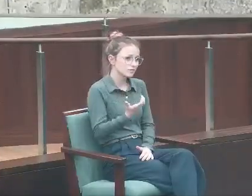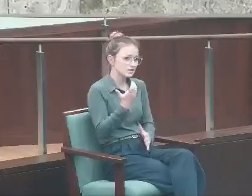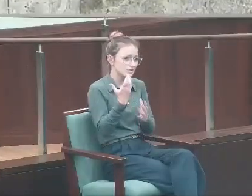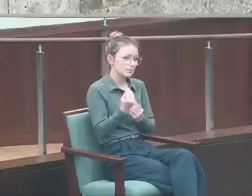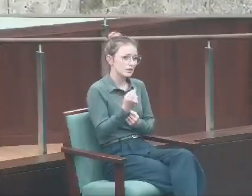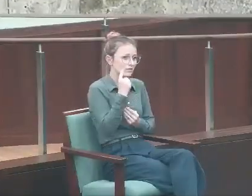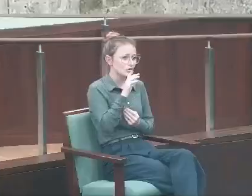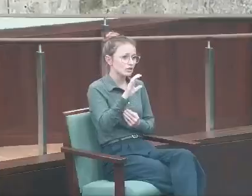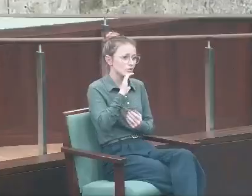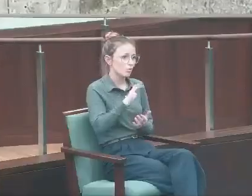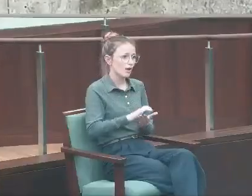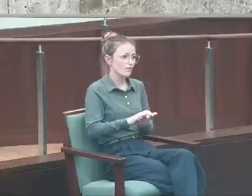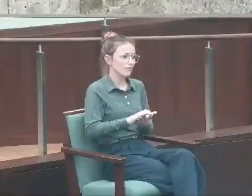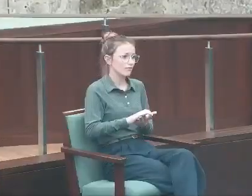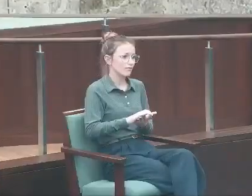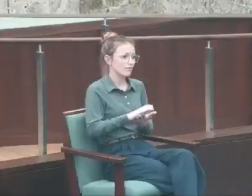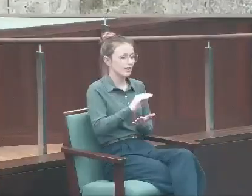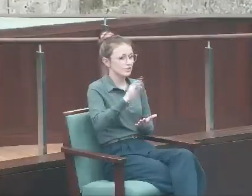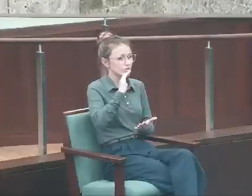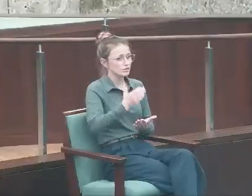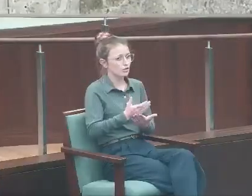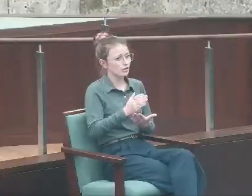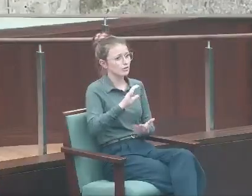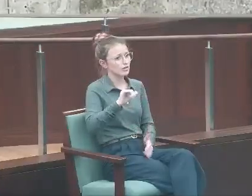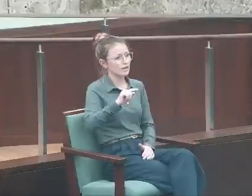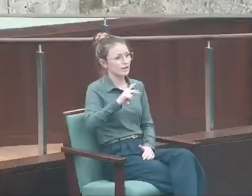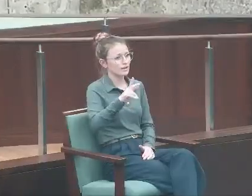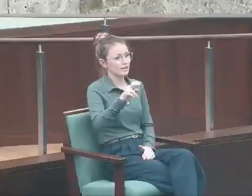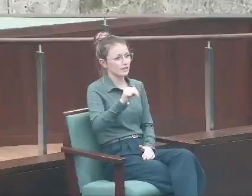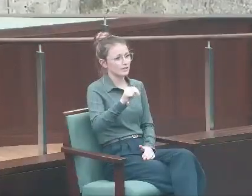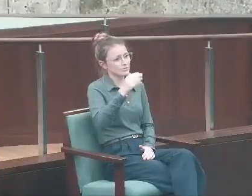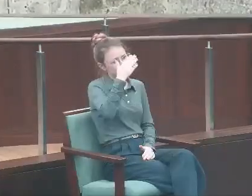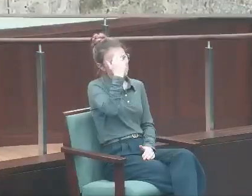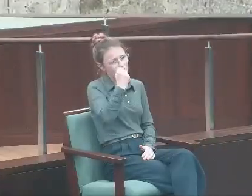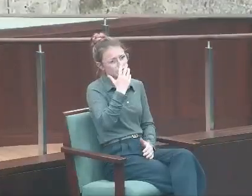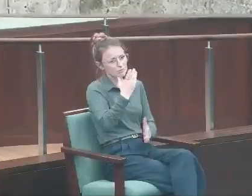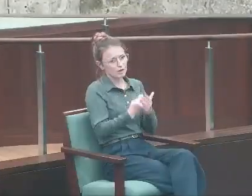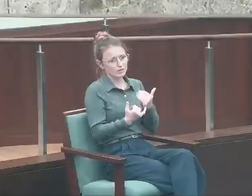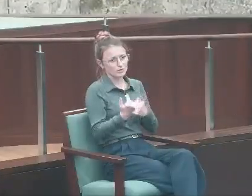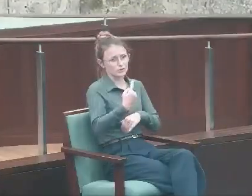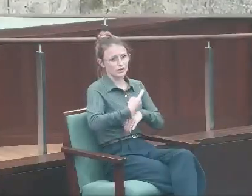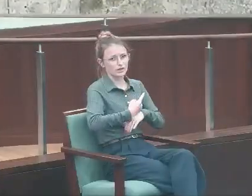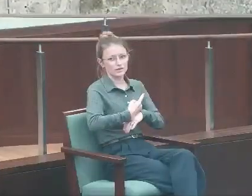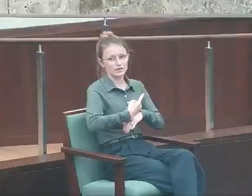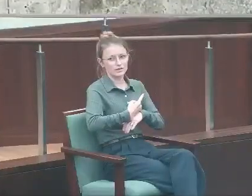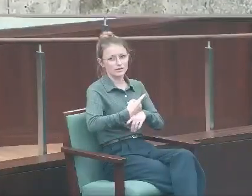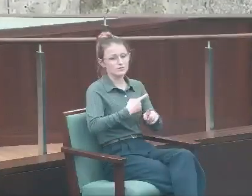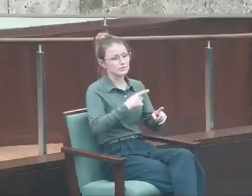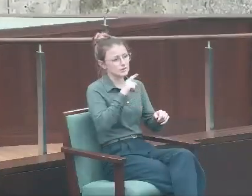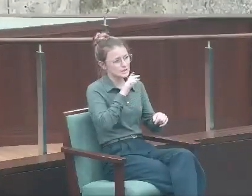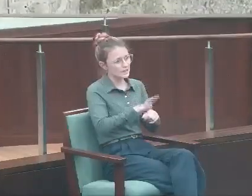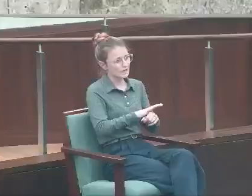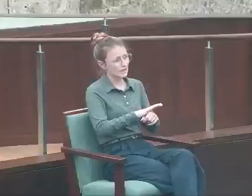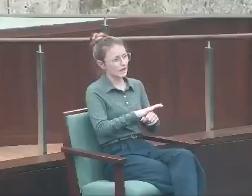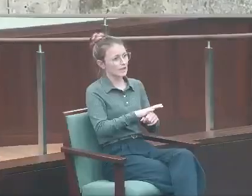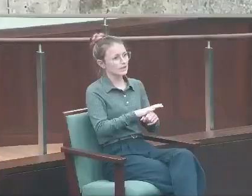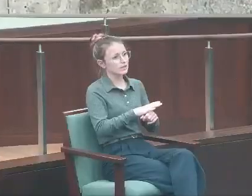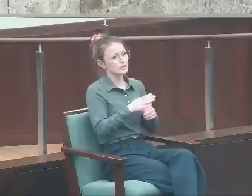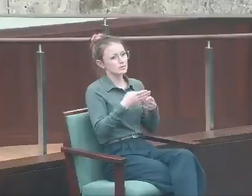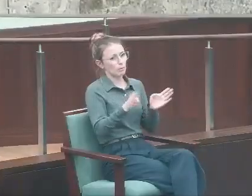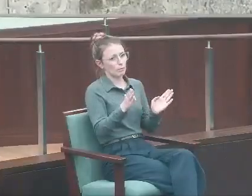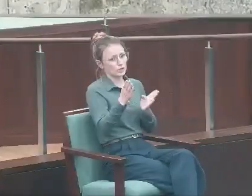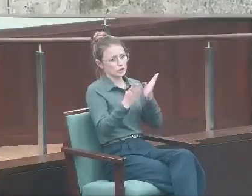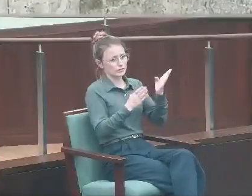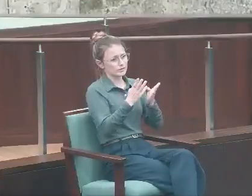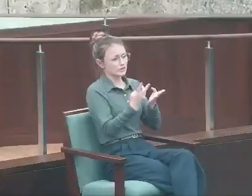wife, Smitty, and his daughter, Caitlin, on his passing early today. He was a dedicated public servant who